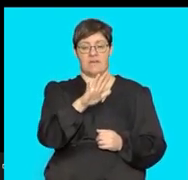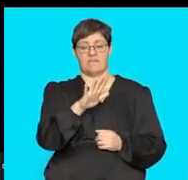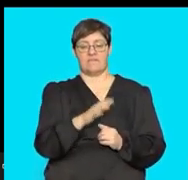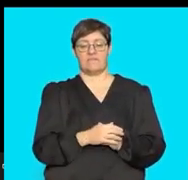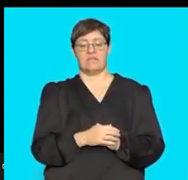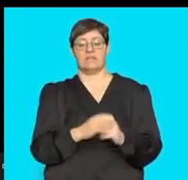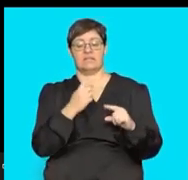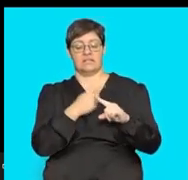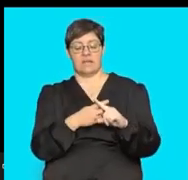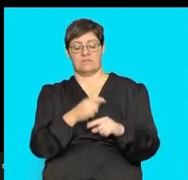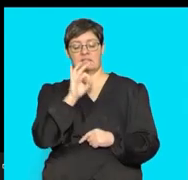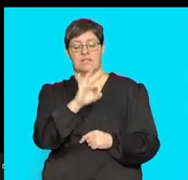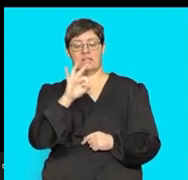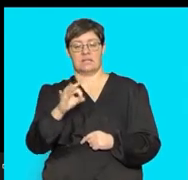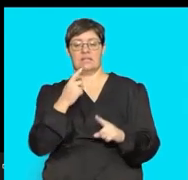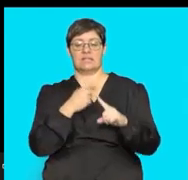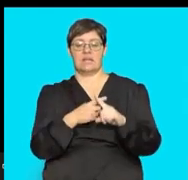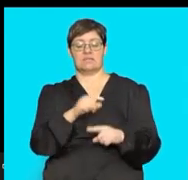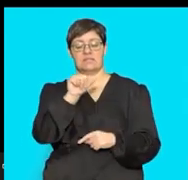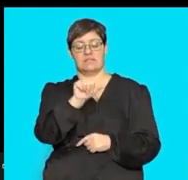0.5 times